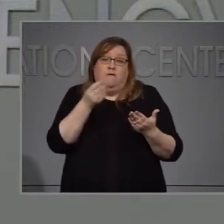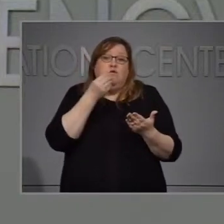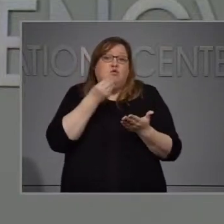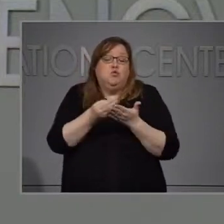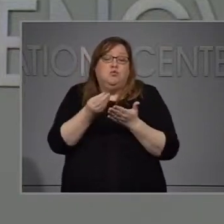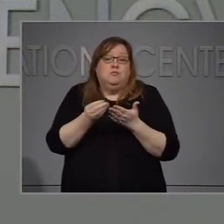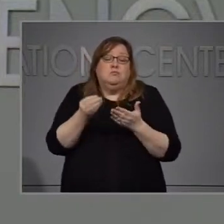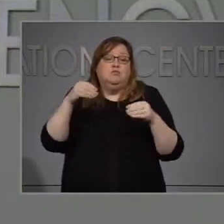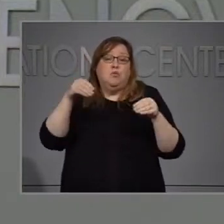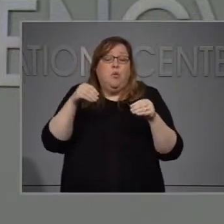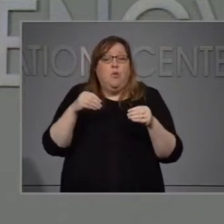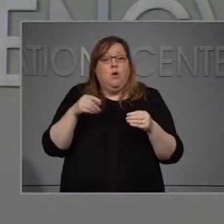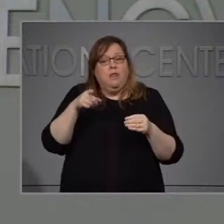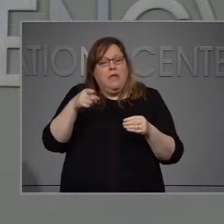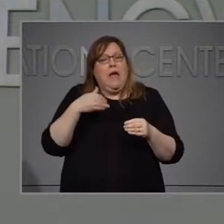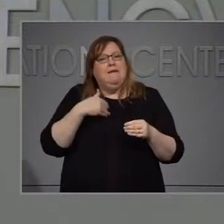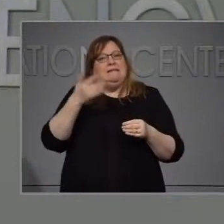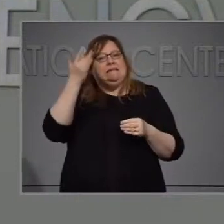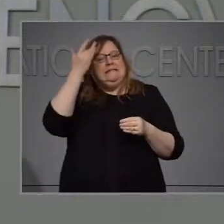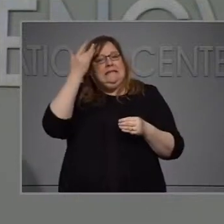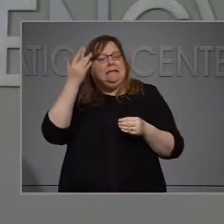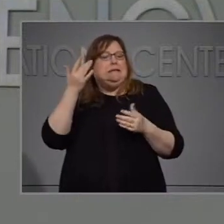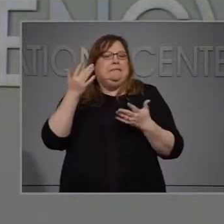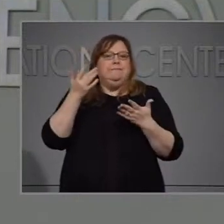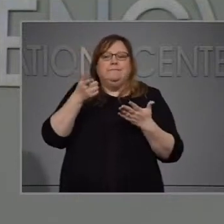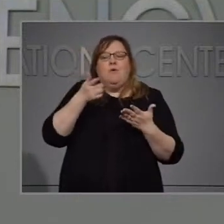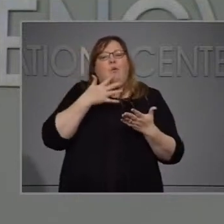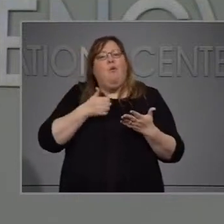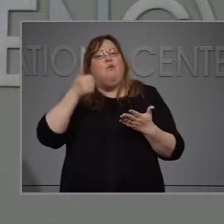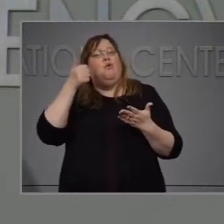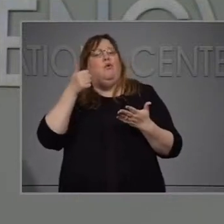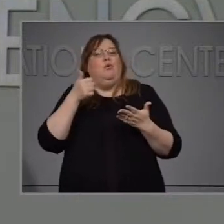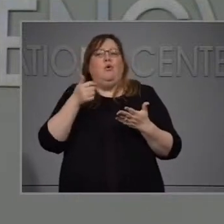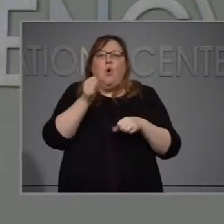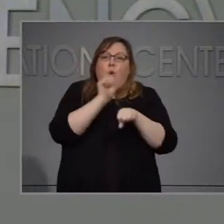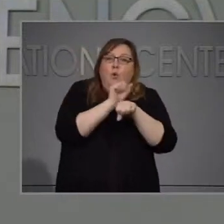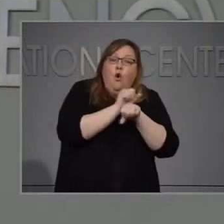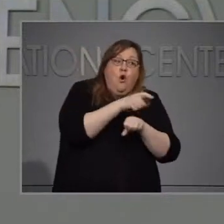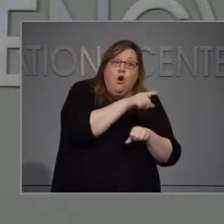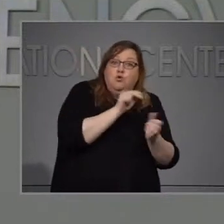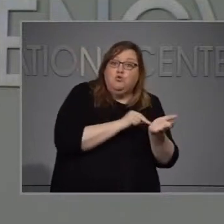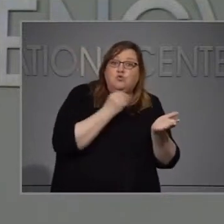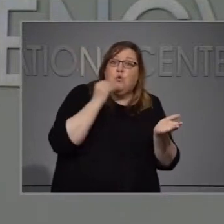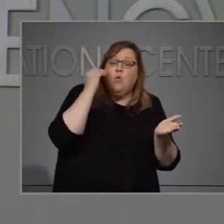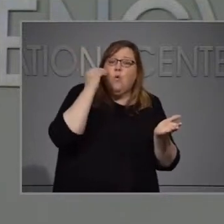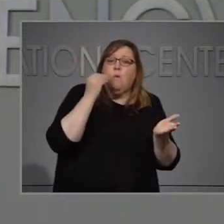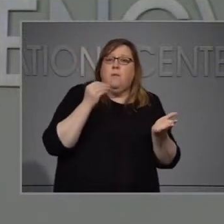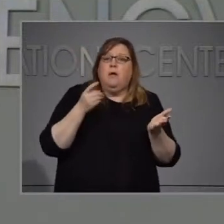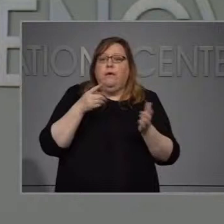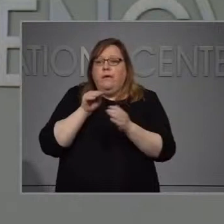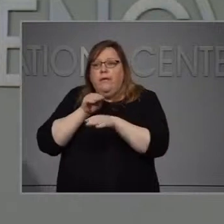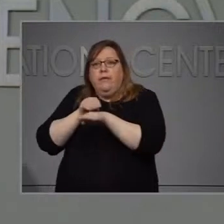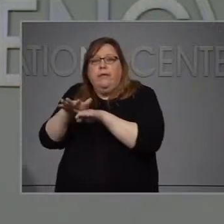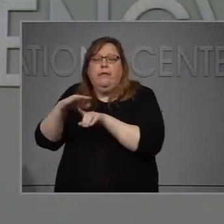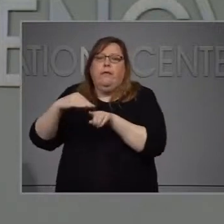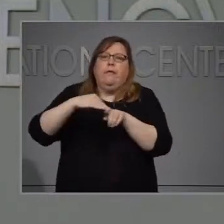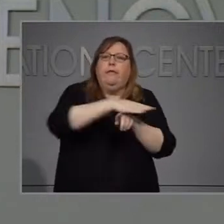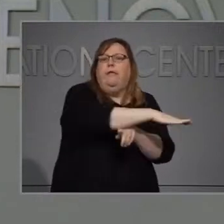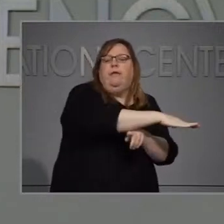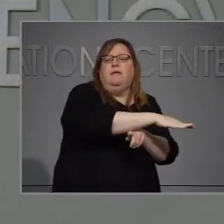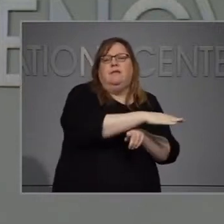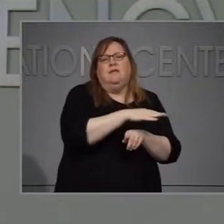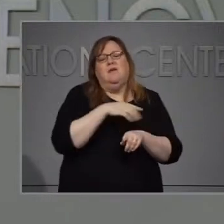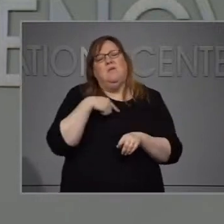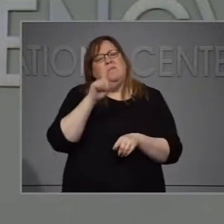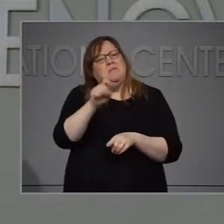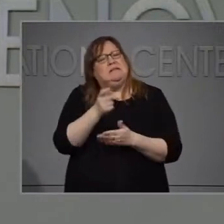are older, they work in a long-term care setting. We all need to make sure that we are taking care of each other as we go into